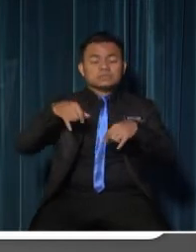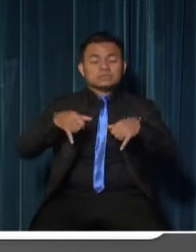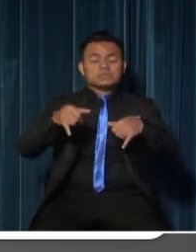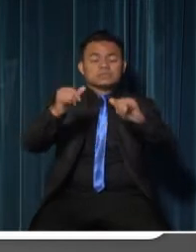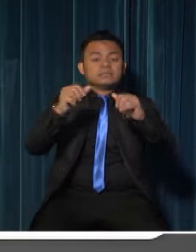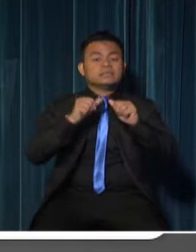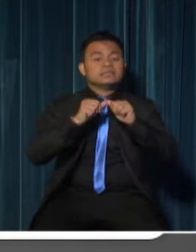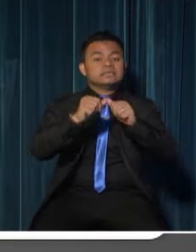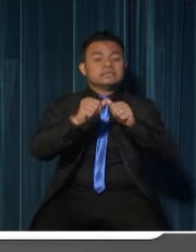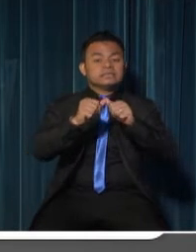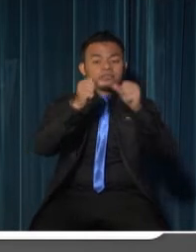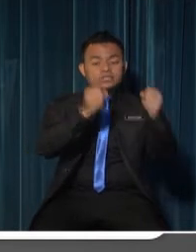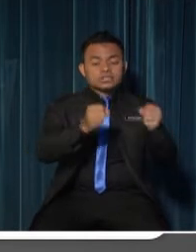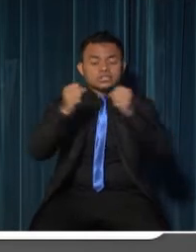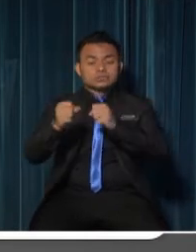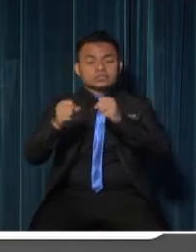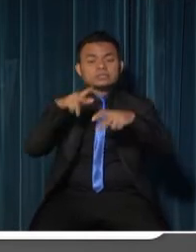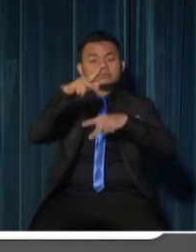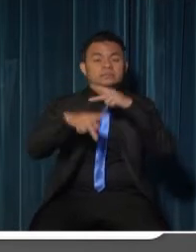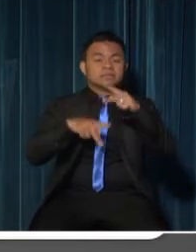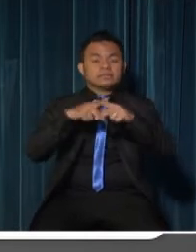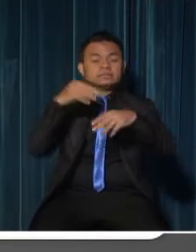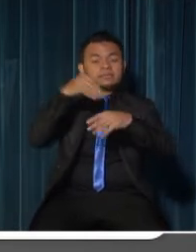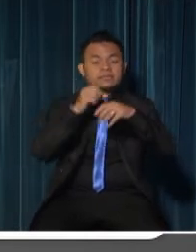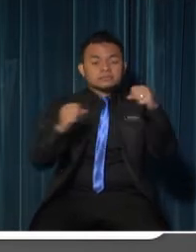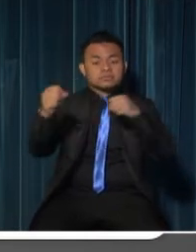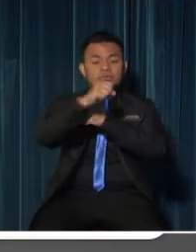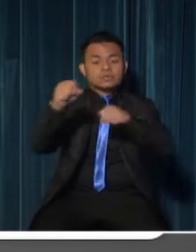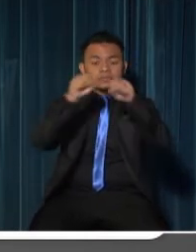the planets in the solar system.